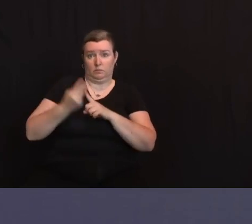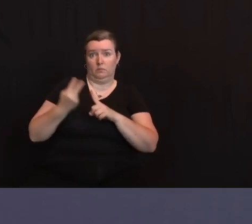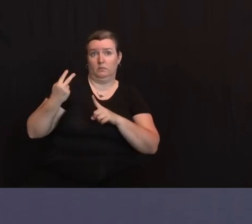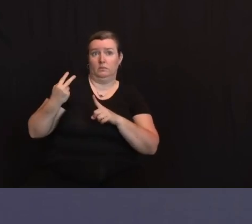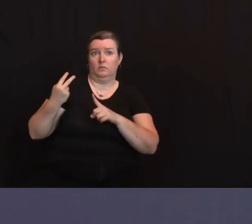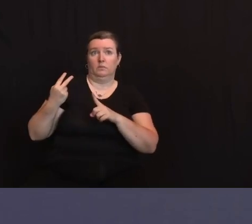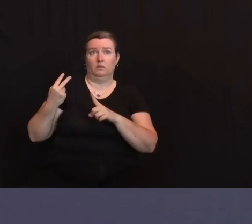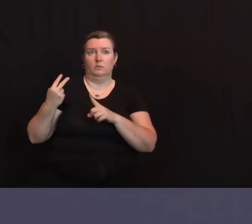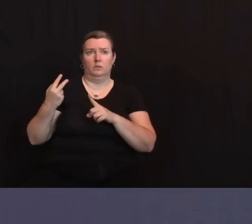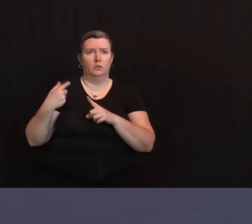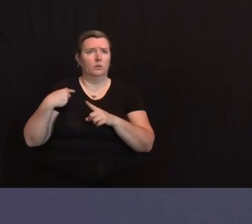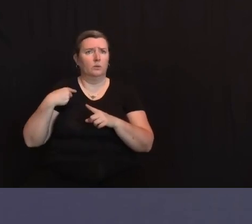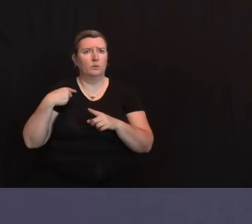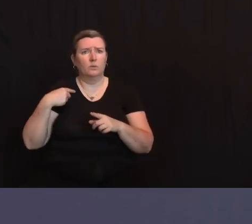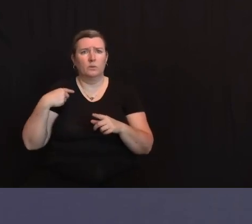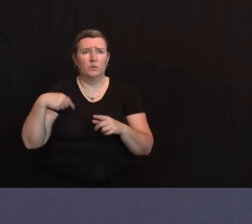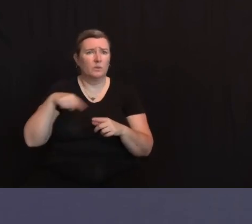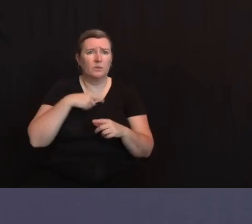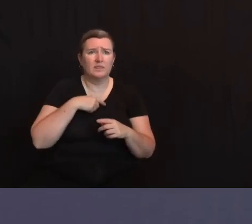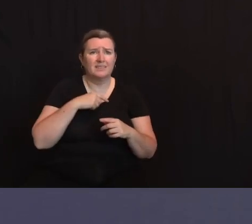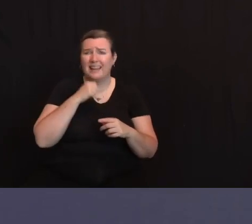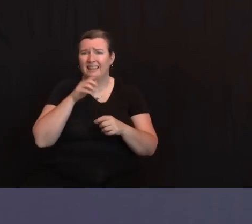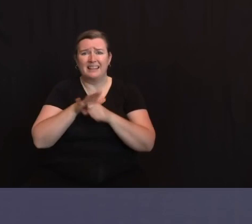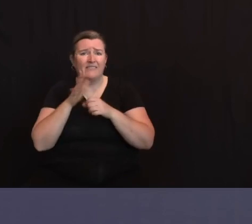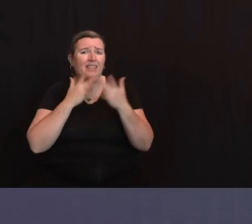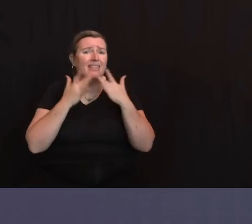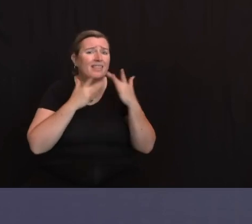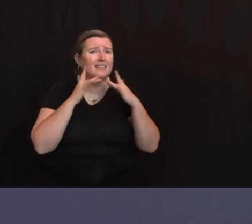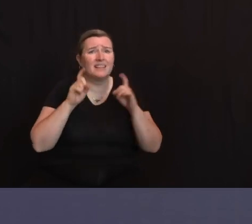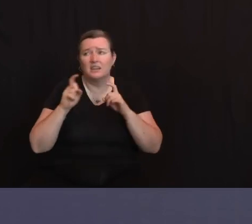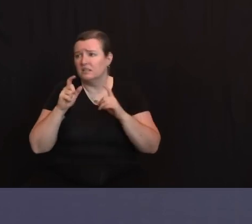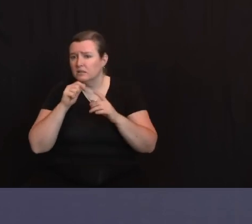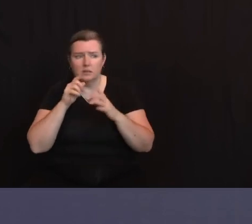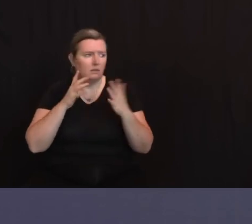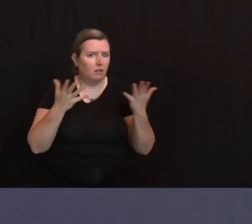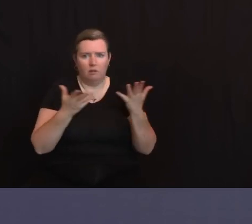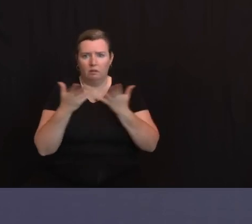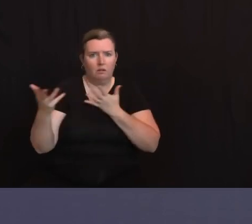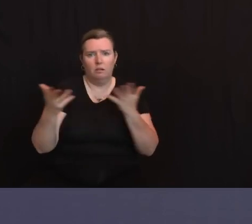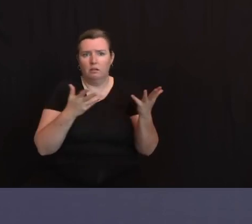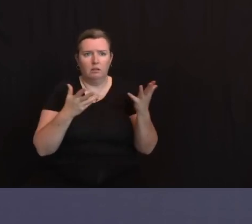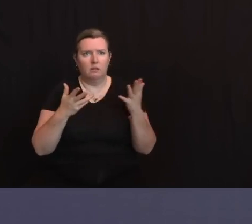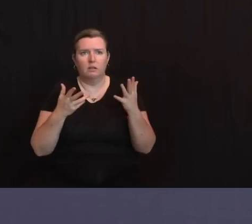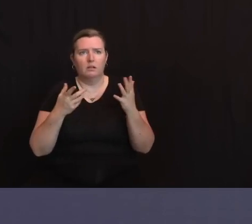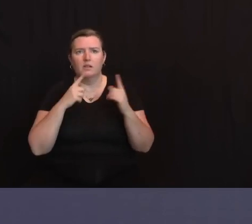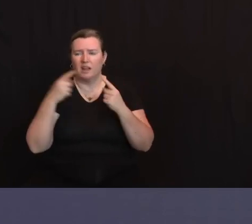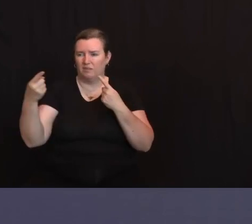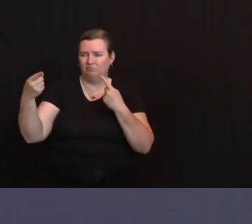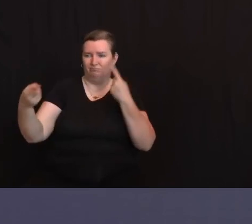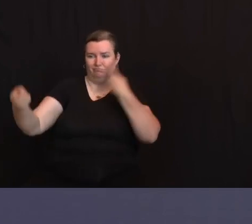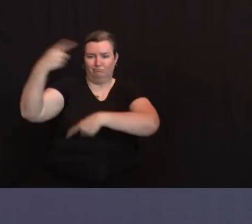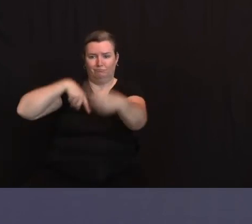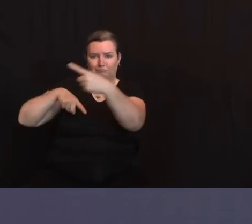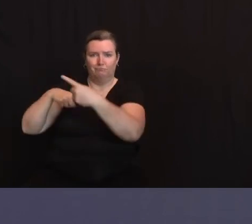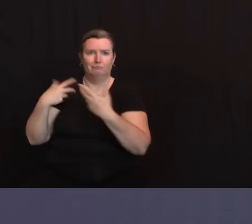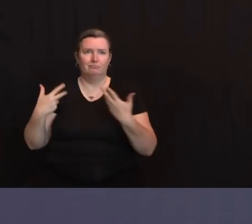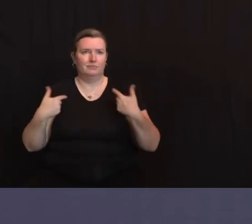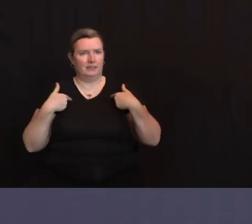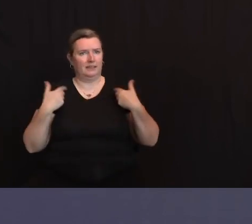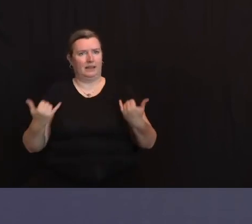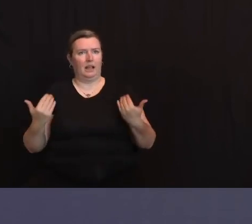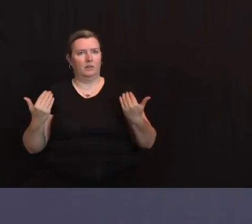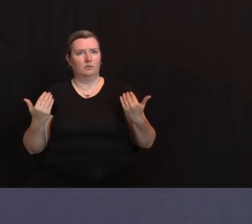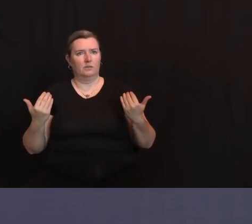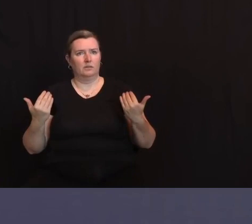tested. That sort of got to the point one day a couple of weeks ago, maybe last week, we had 38,000 tests